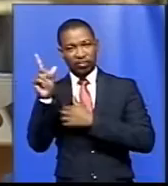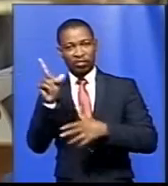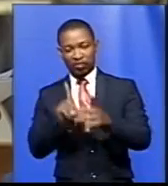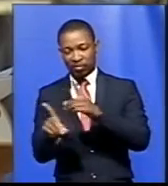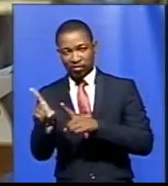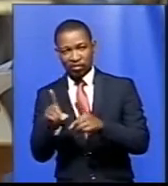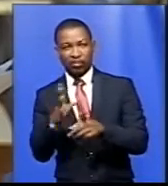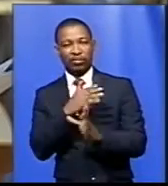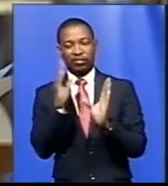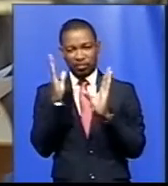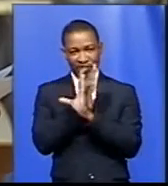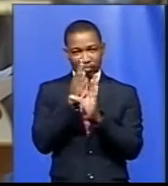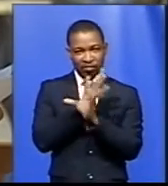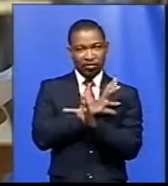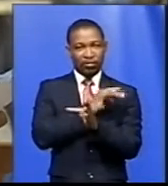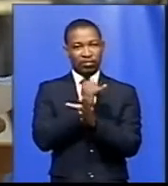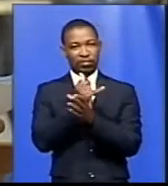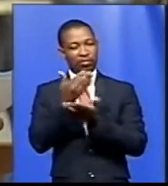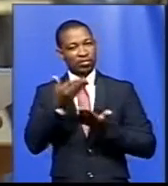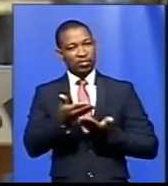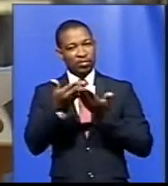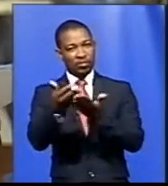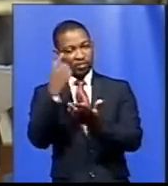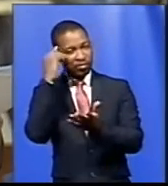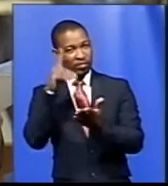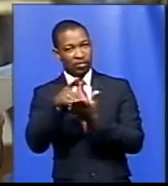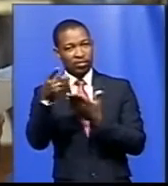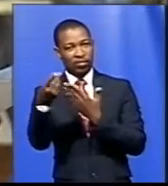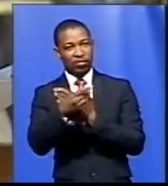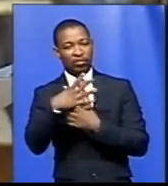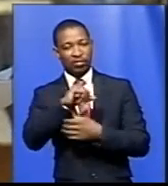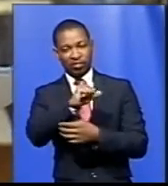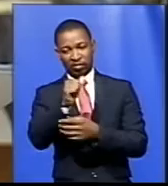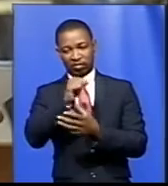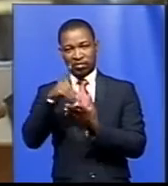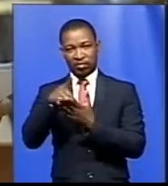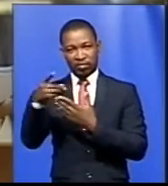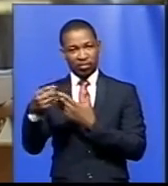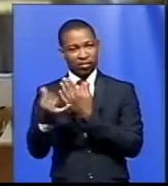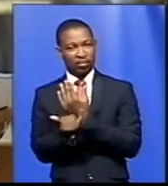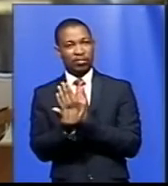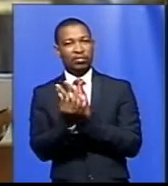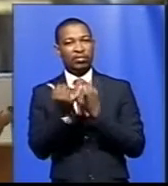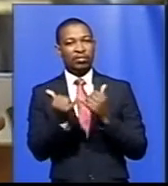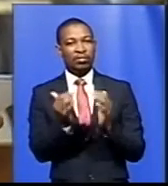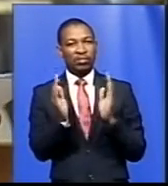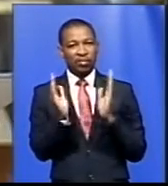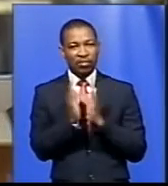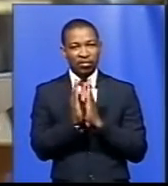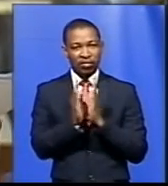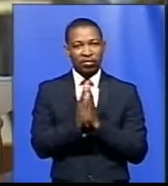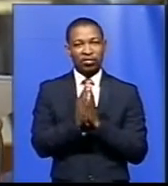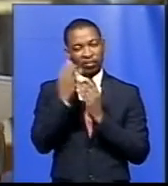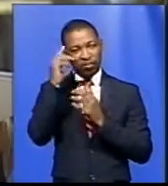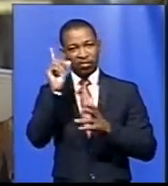the private sector to deliver on these programs and associated projects. I therefore call upon those charged with